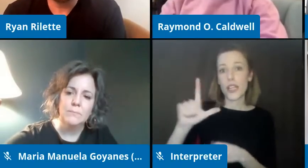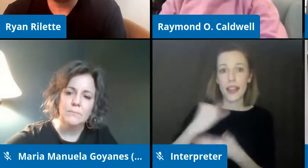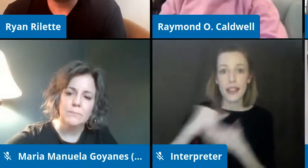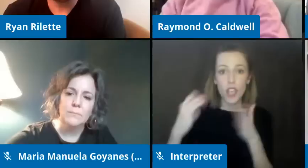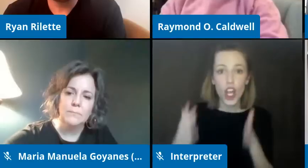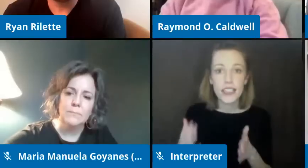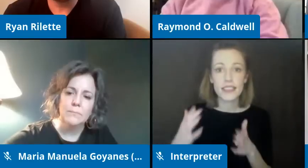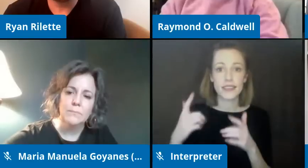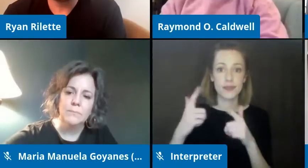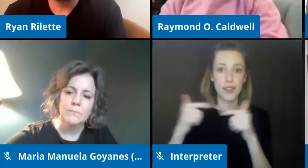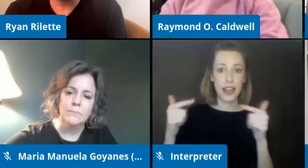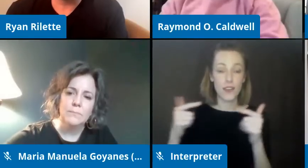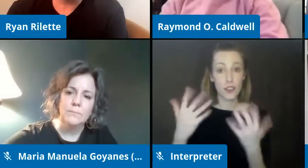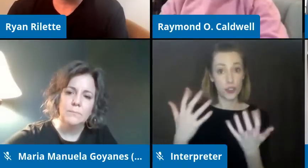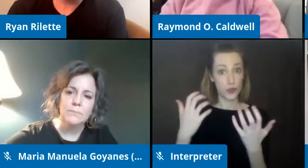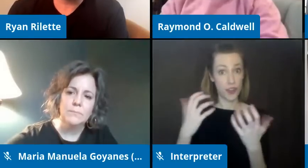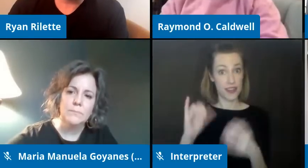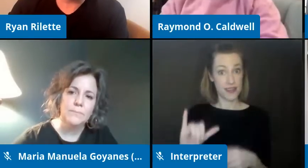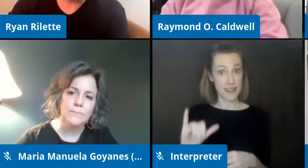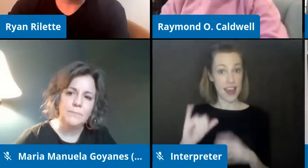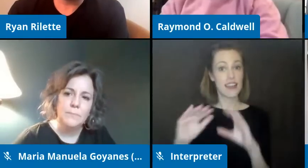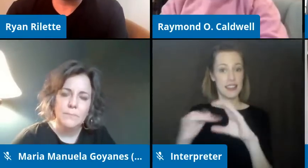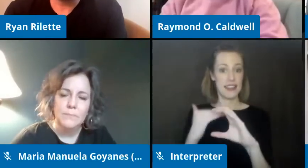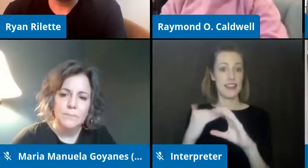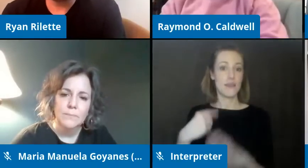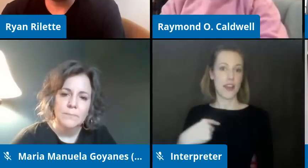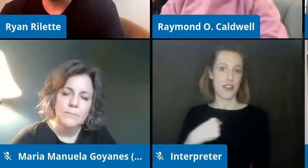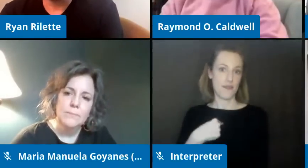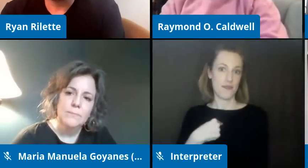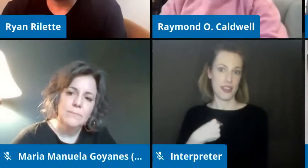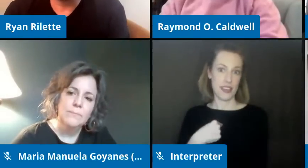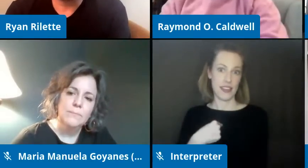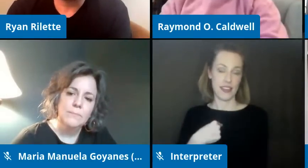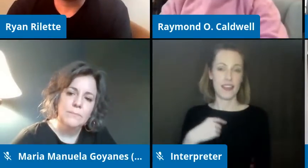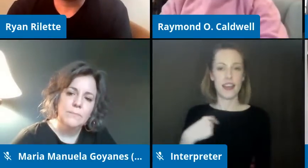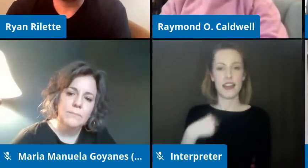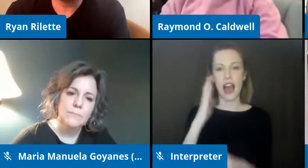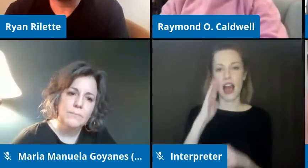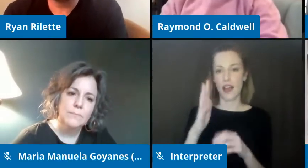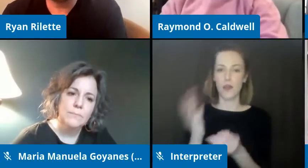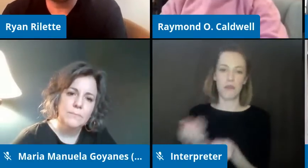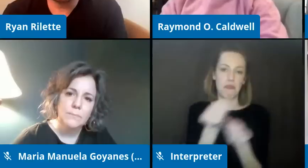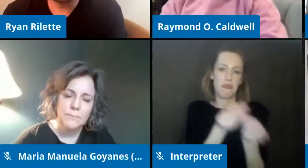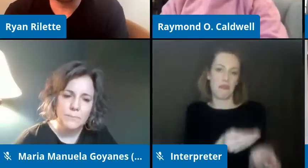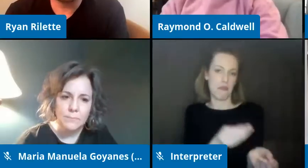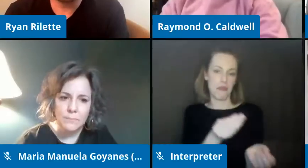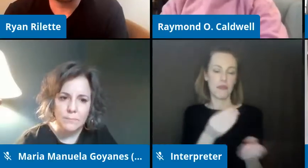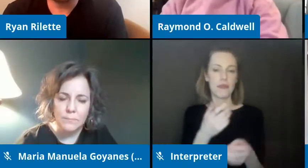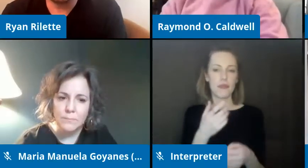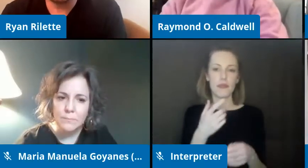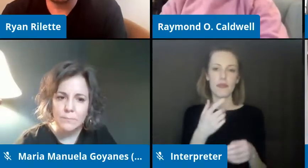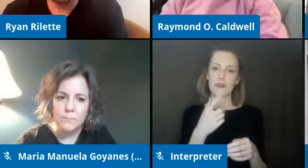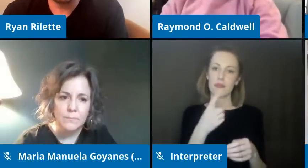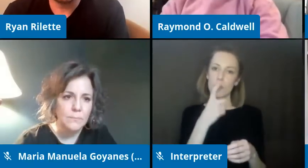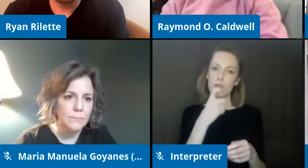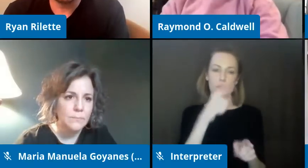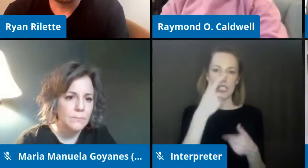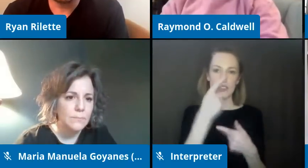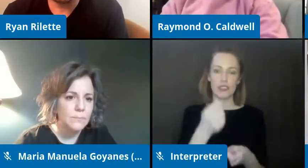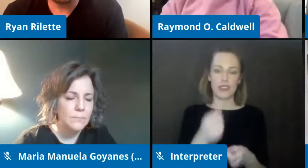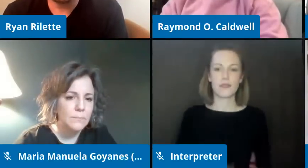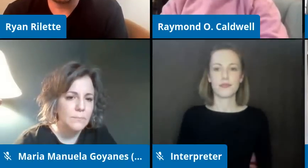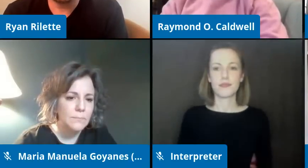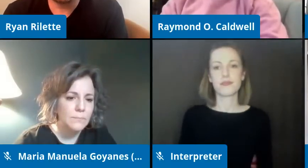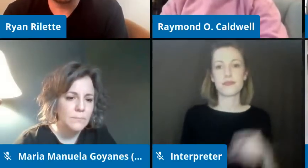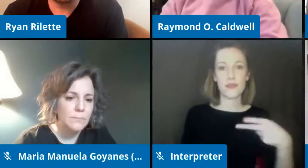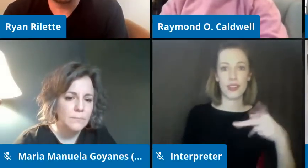email, jason@onlytheater.org, and I'll pass that on to folks who are interested. But we have limited time, so let me shoot a couple of